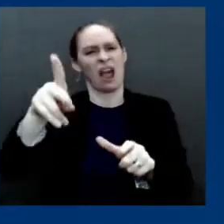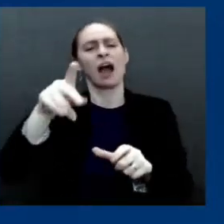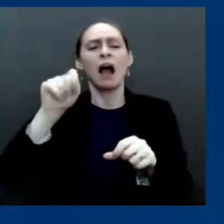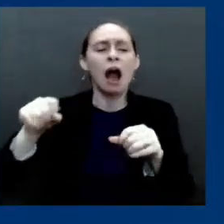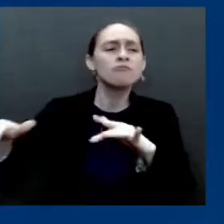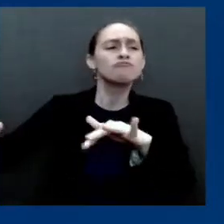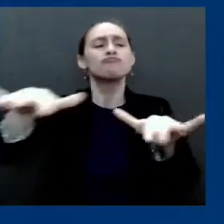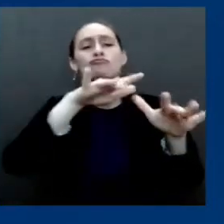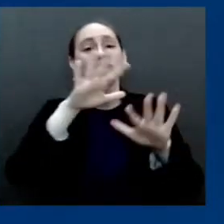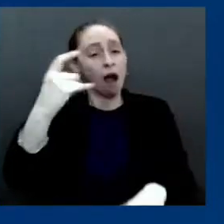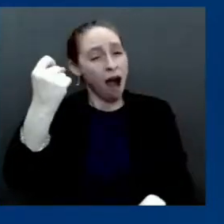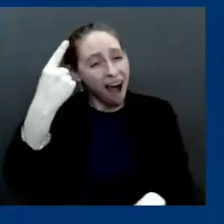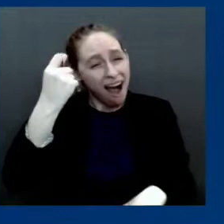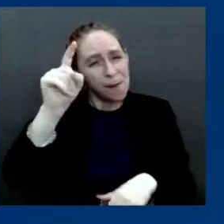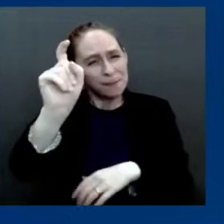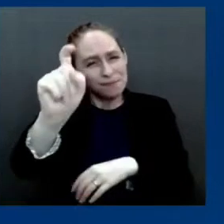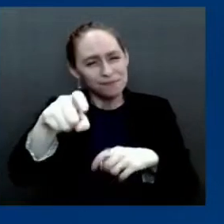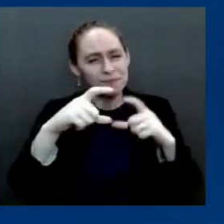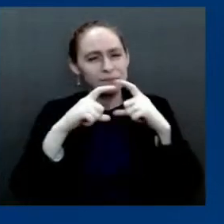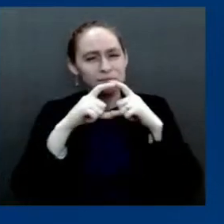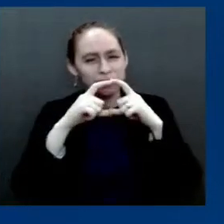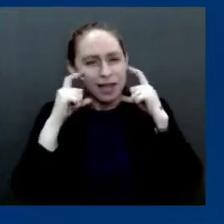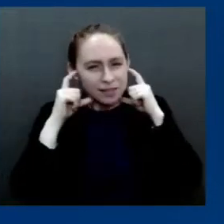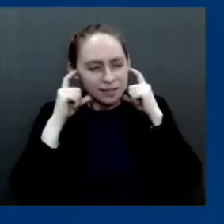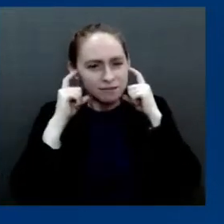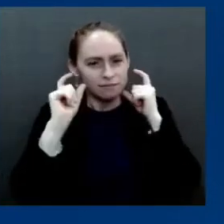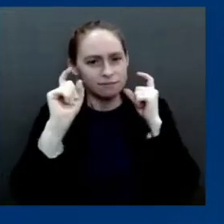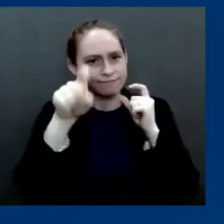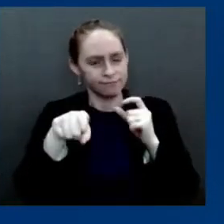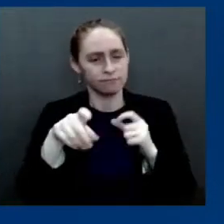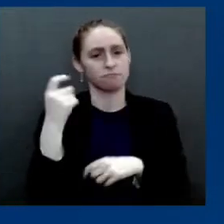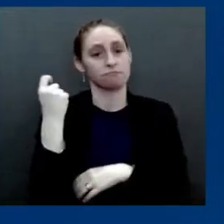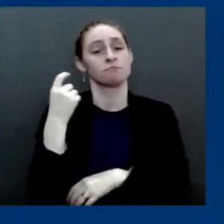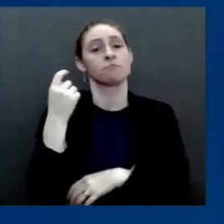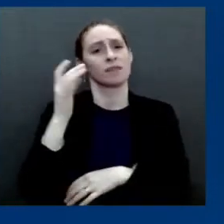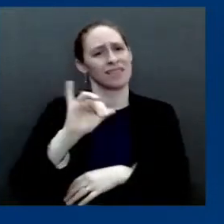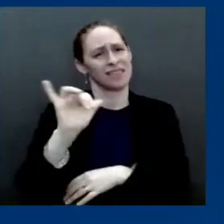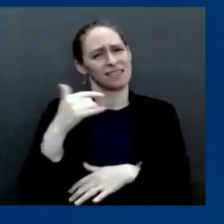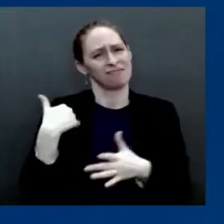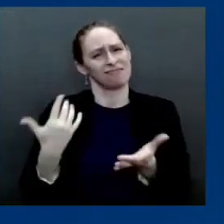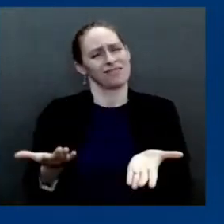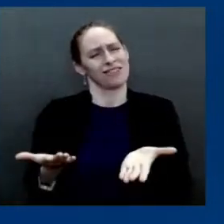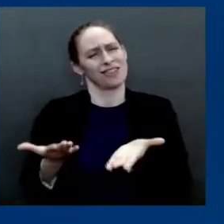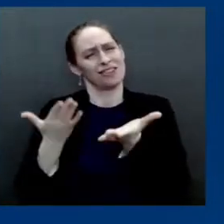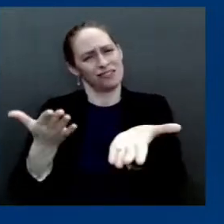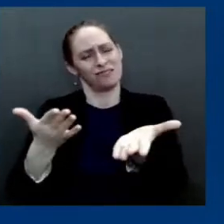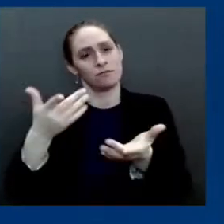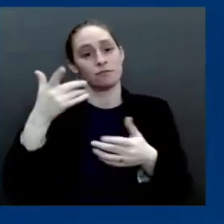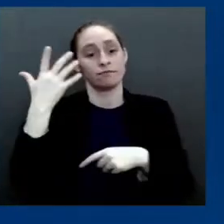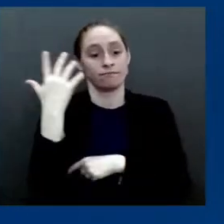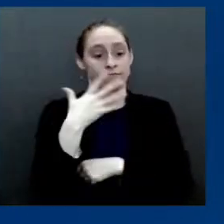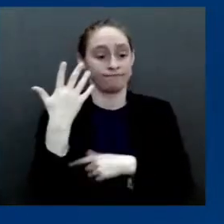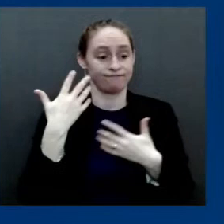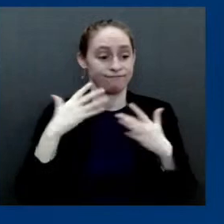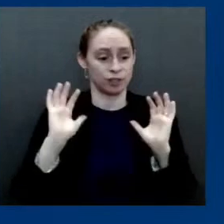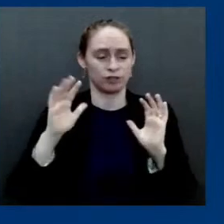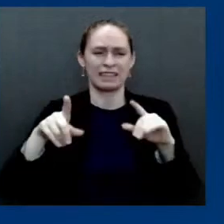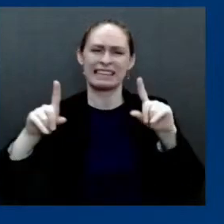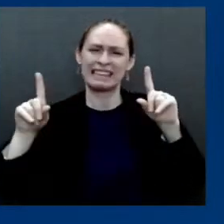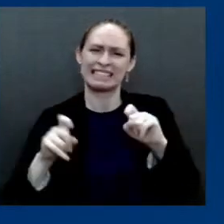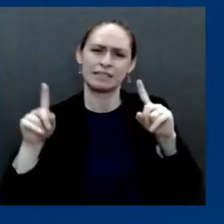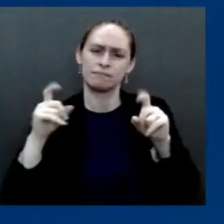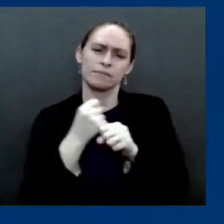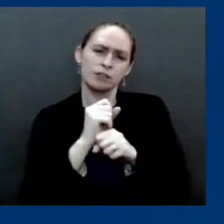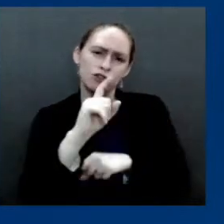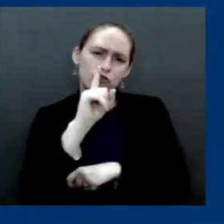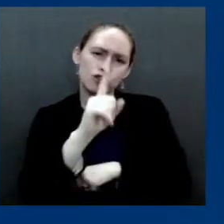your exposure. If you're not vaccinated, or you were vaccinated with your Pfizer or Moderna series over 6 months ago, or with